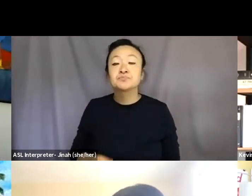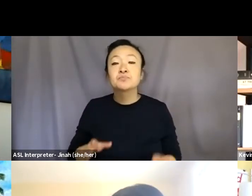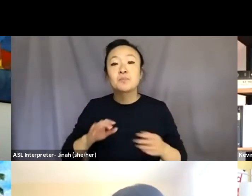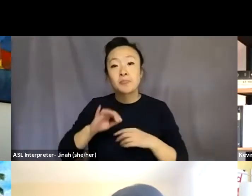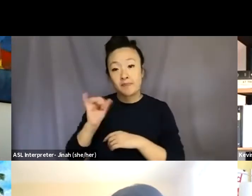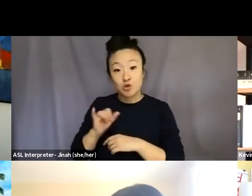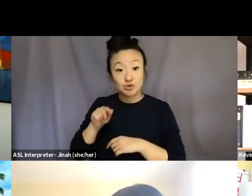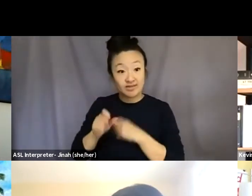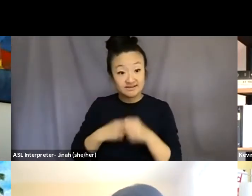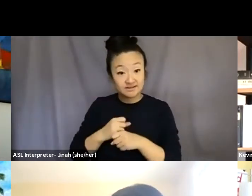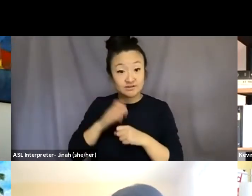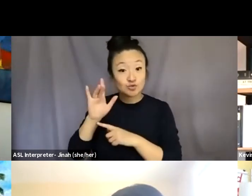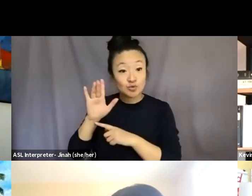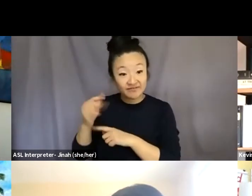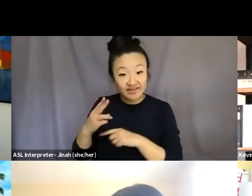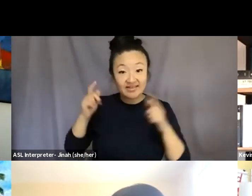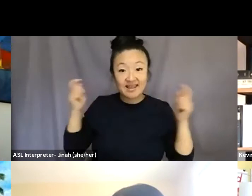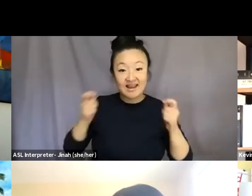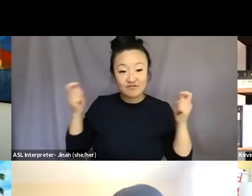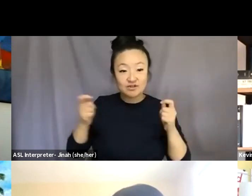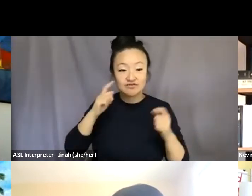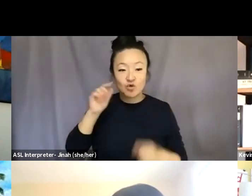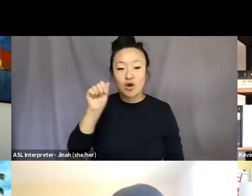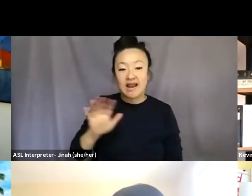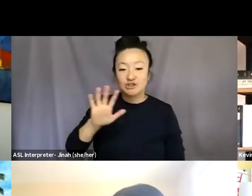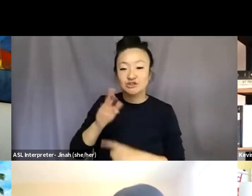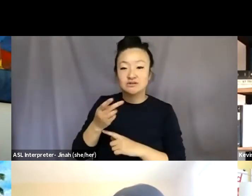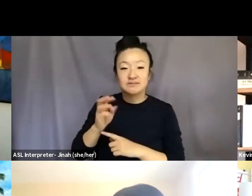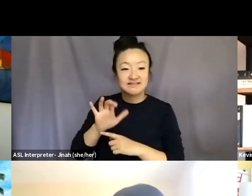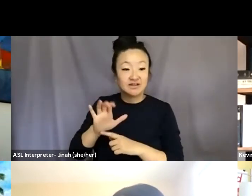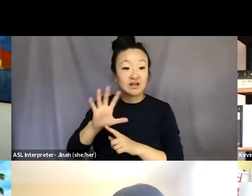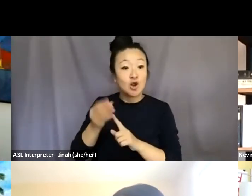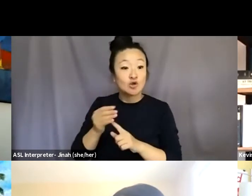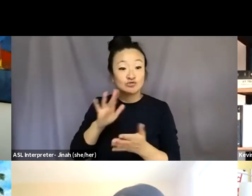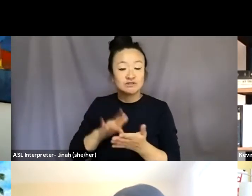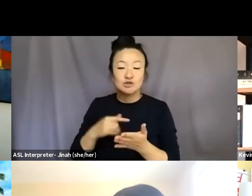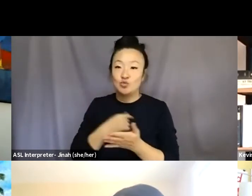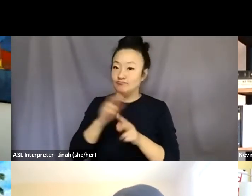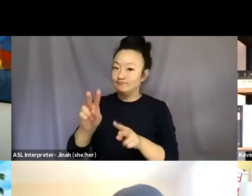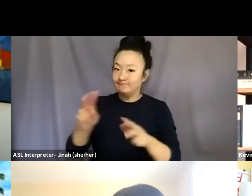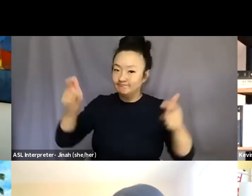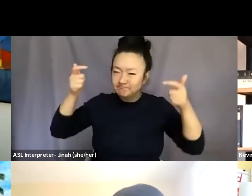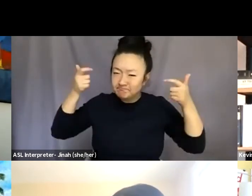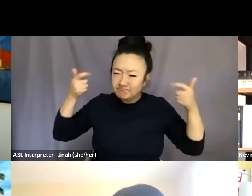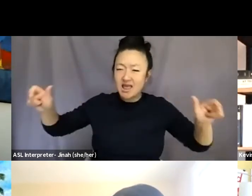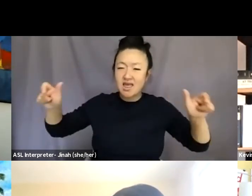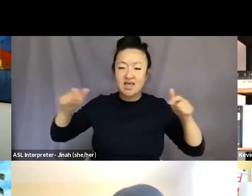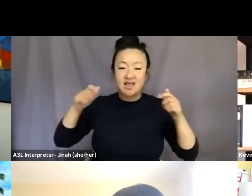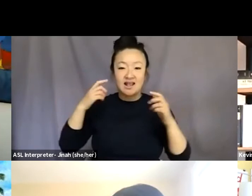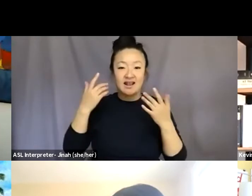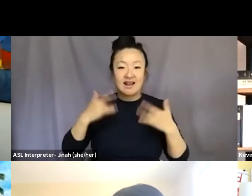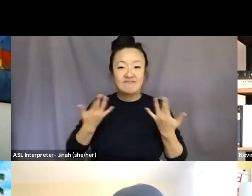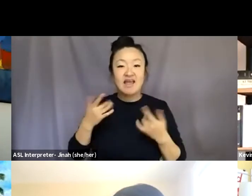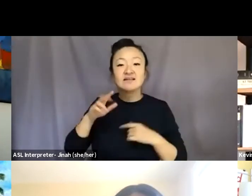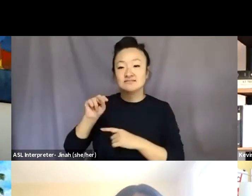is our 25th anniversary for Asia Pacific Cultural Center. So we're looking forward to a big, big event for that in the month of